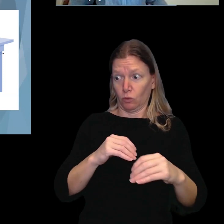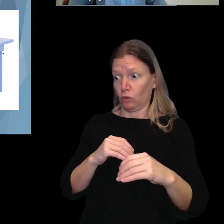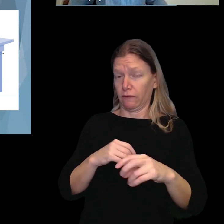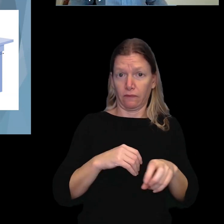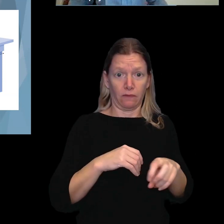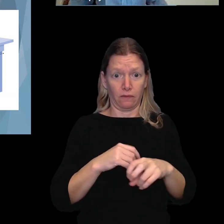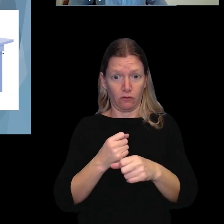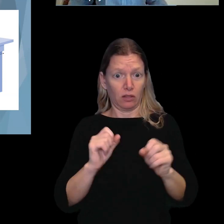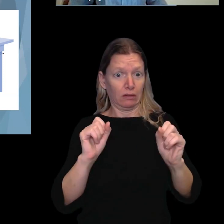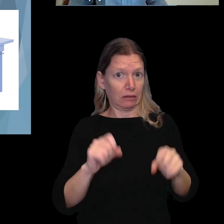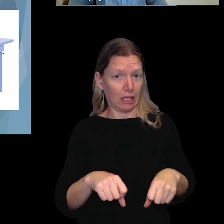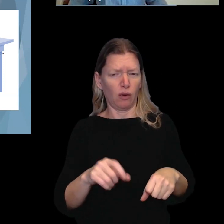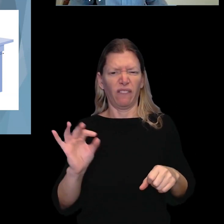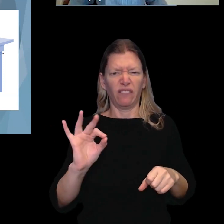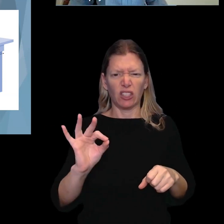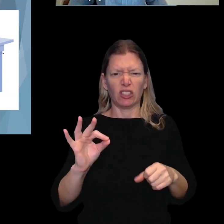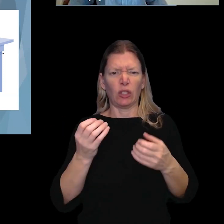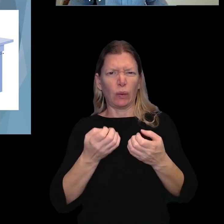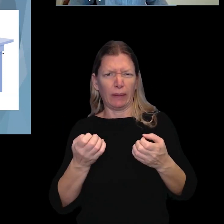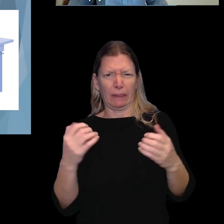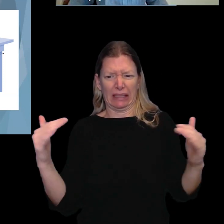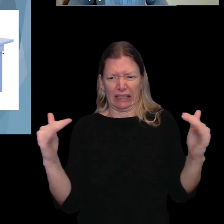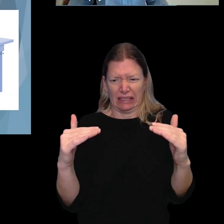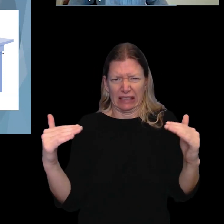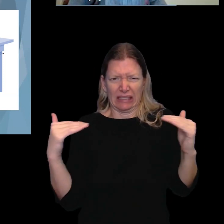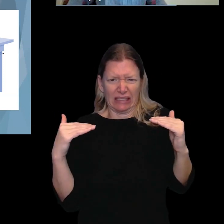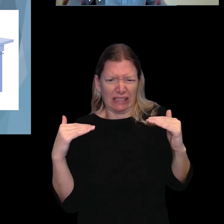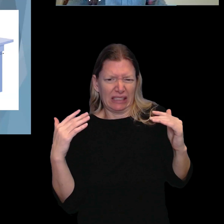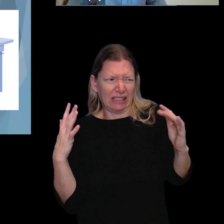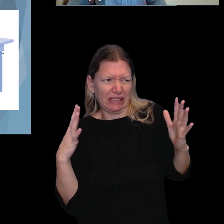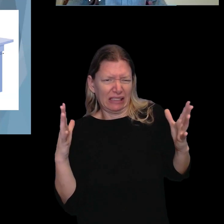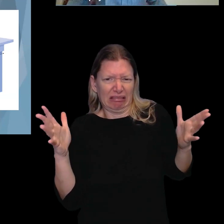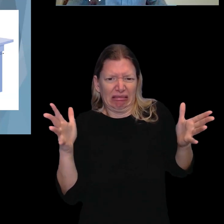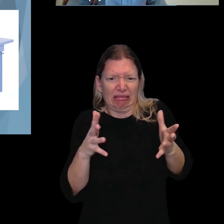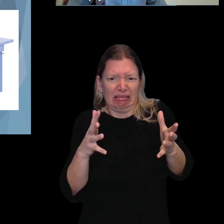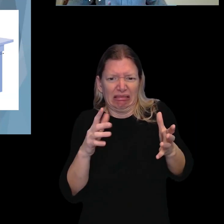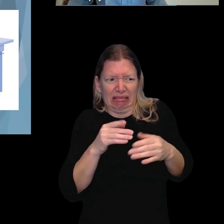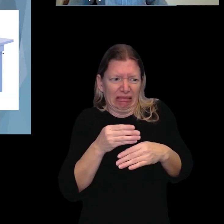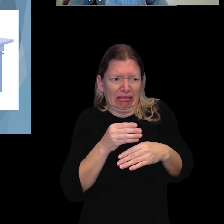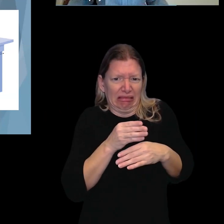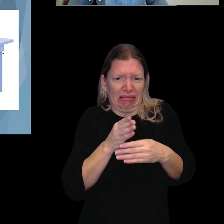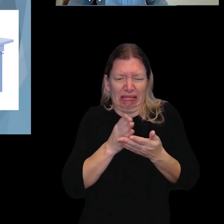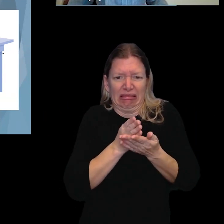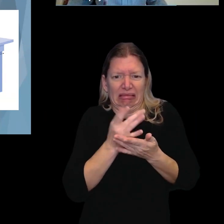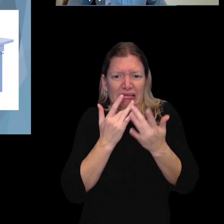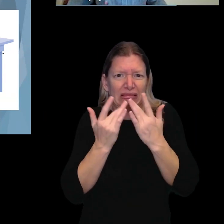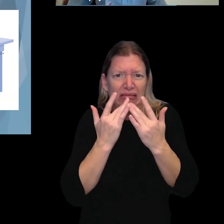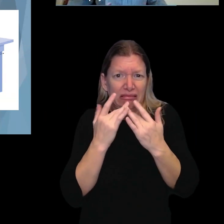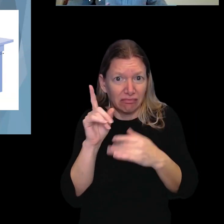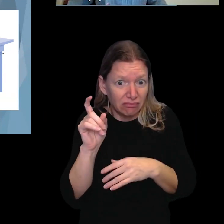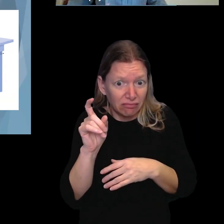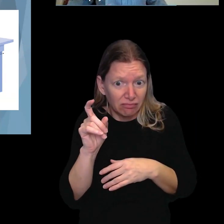impairment move about freely? Or is the furniture, is the equipment